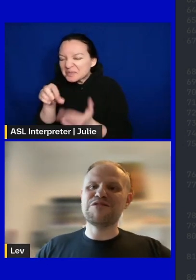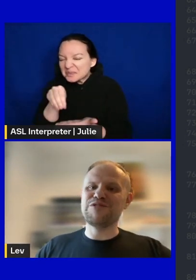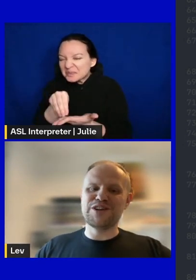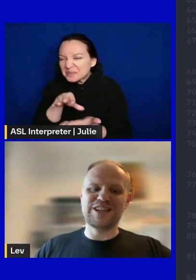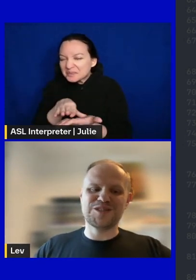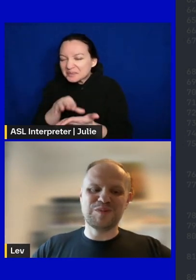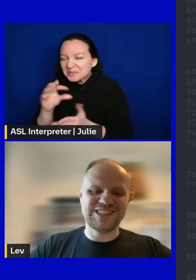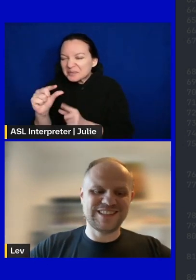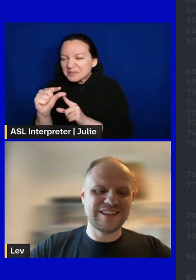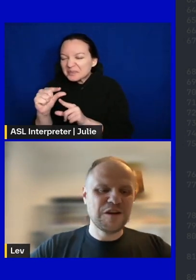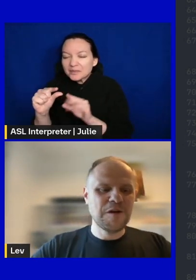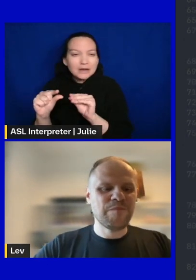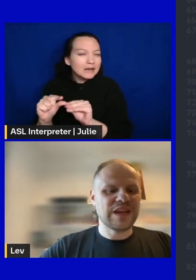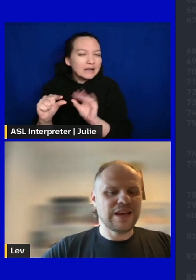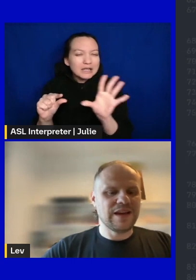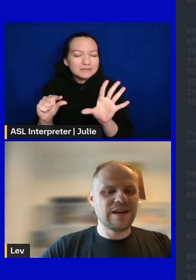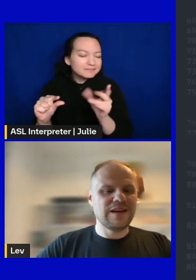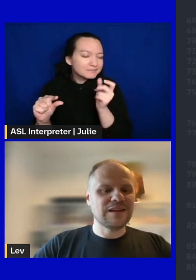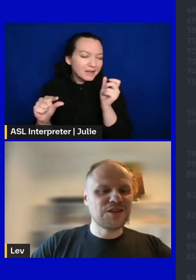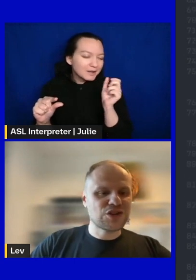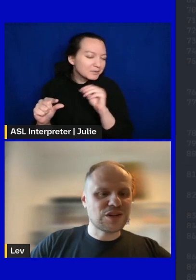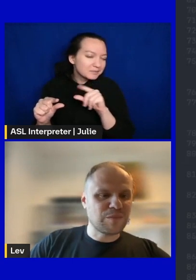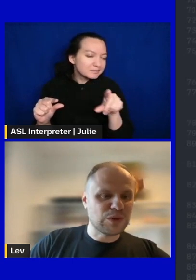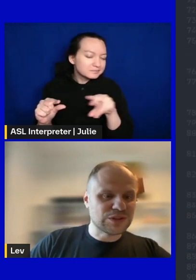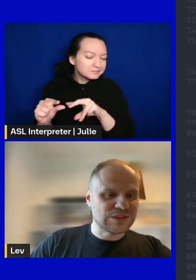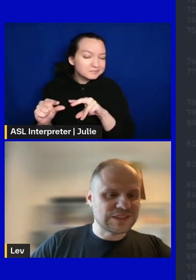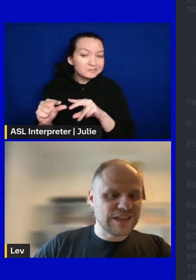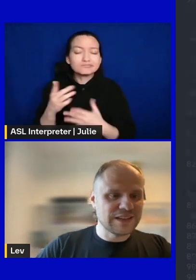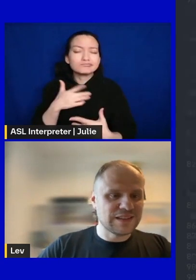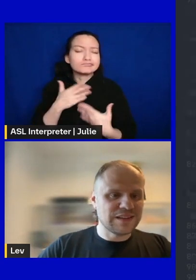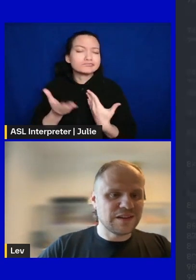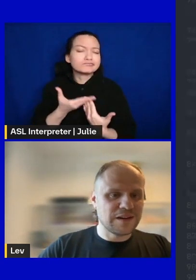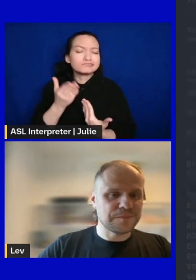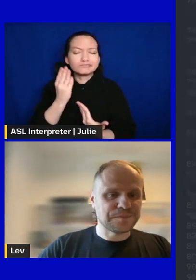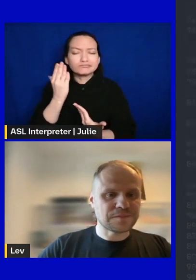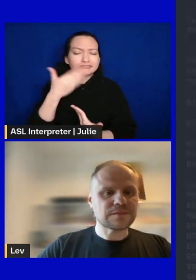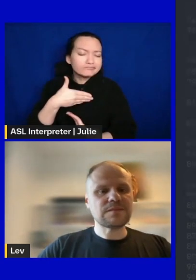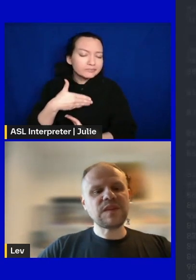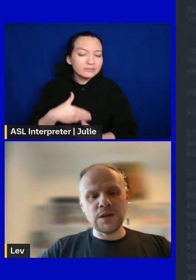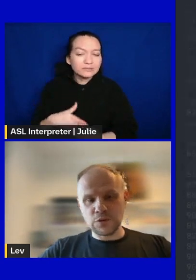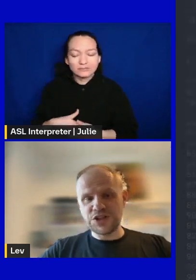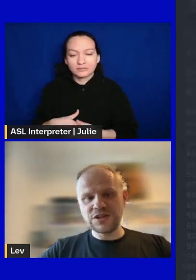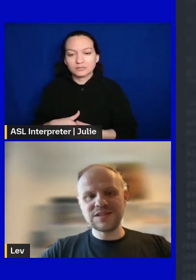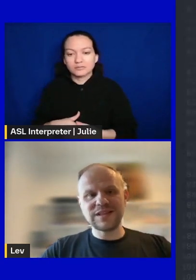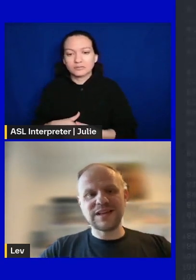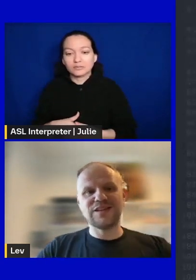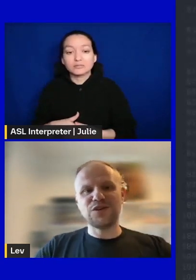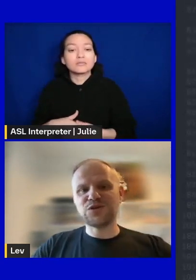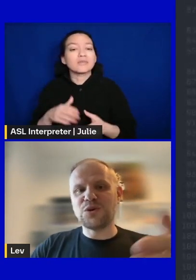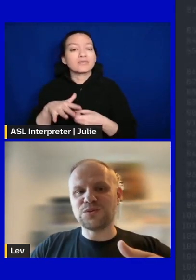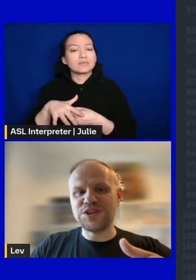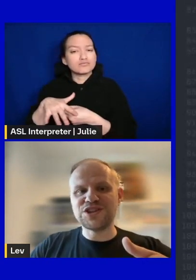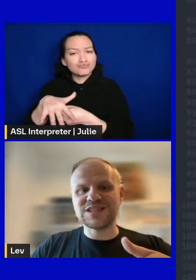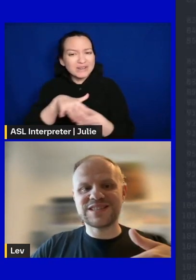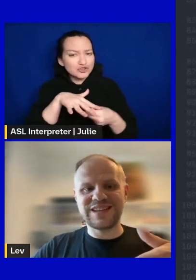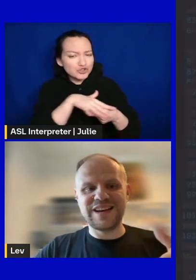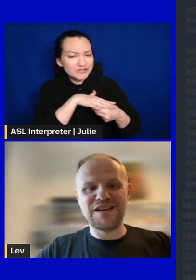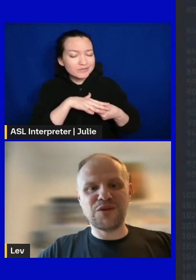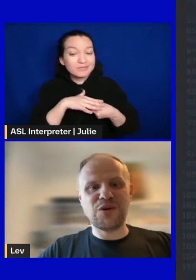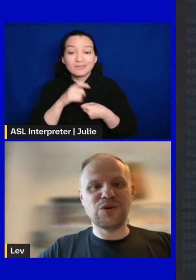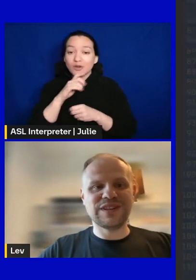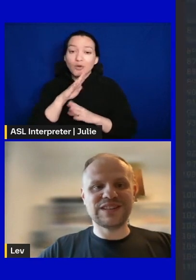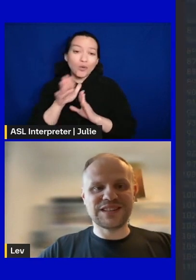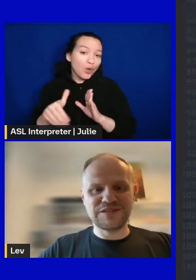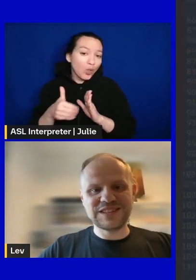they're never very explicit. In addition, I'm also saying that there are regions, and not all regions